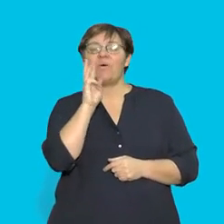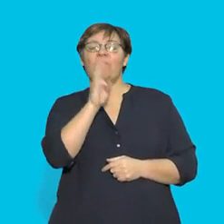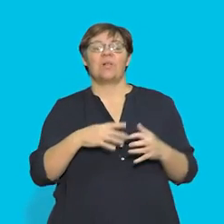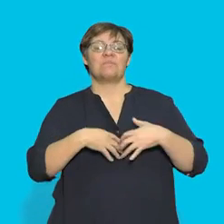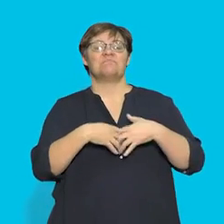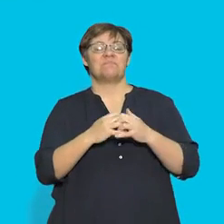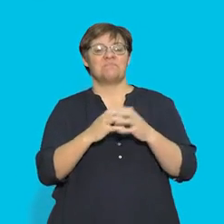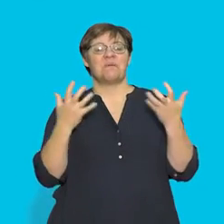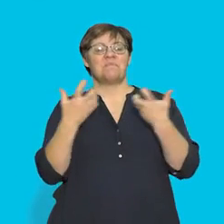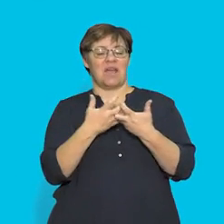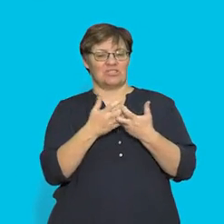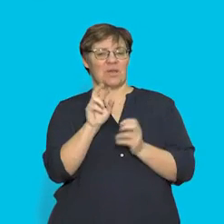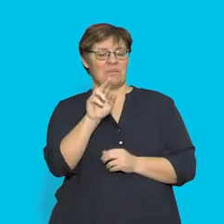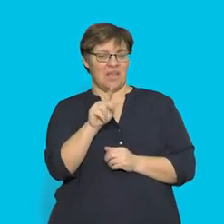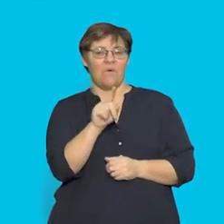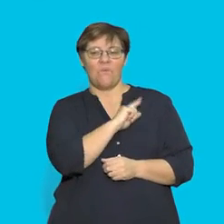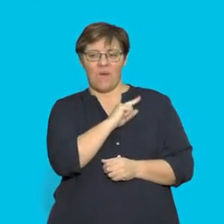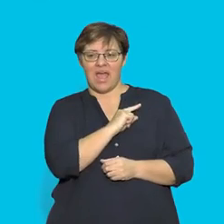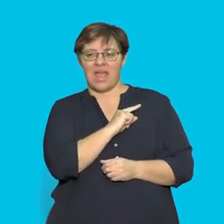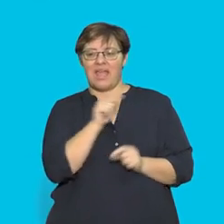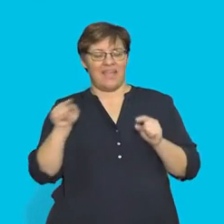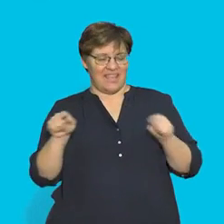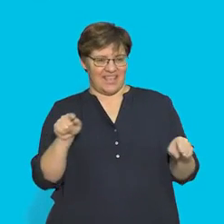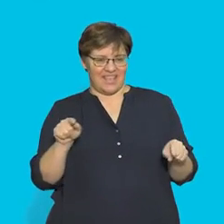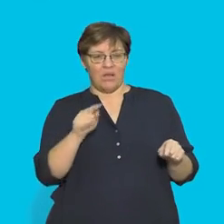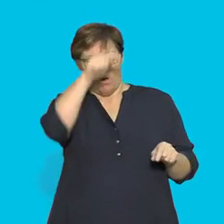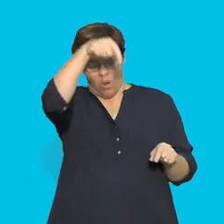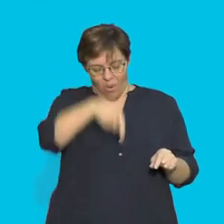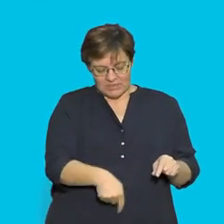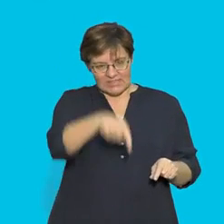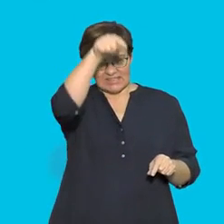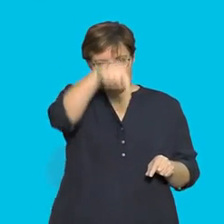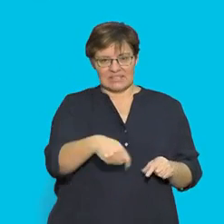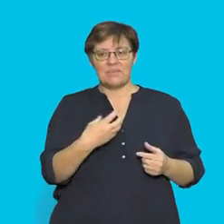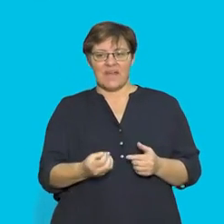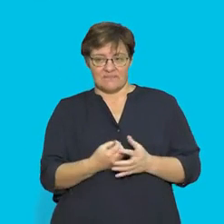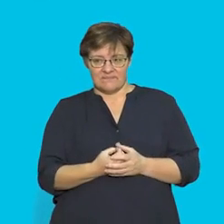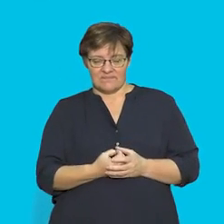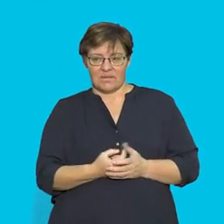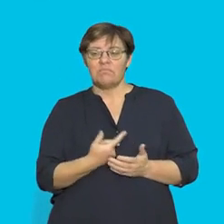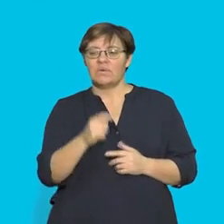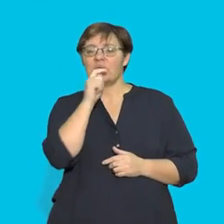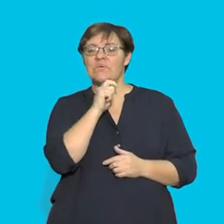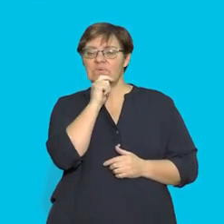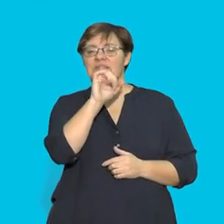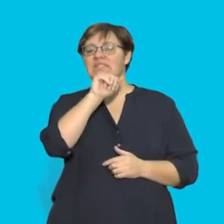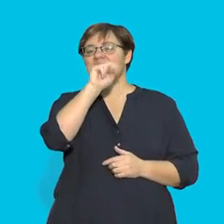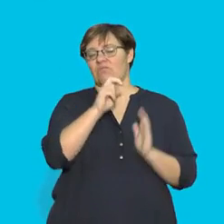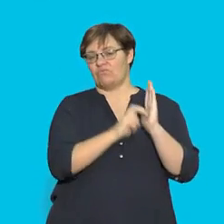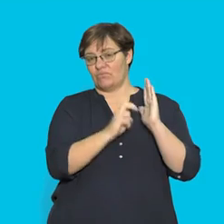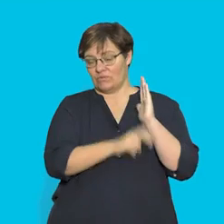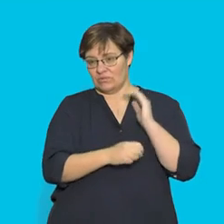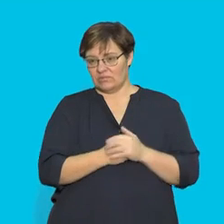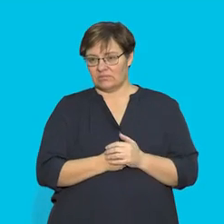we will have a matching pair because we'll have an angle and its opposite side, which means then we can use the sine